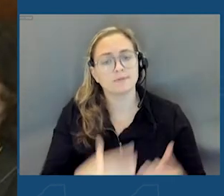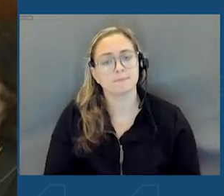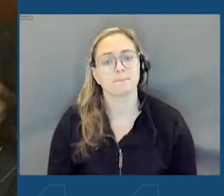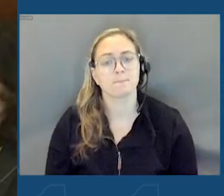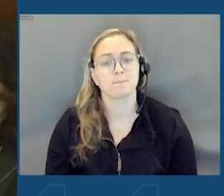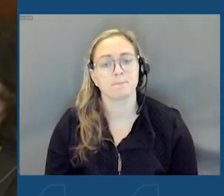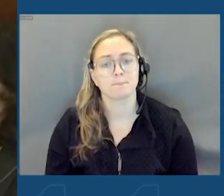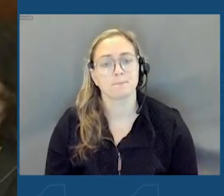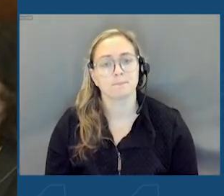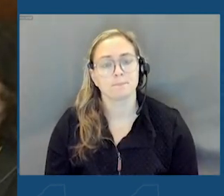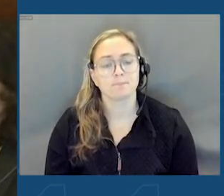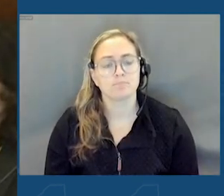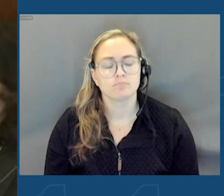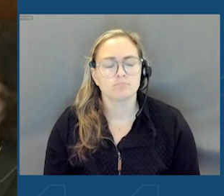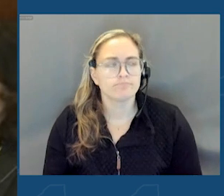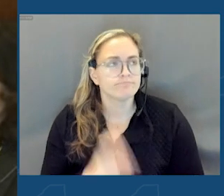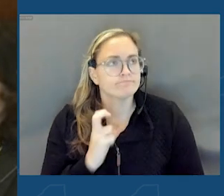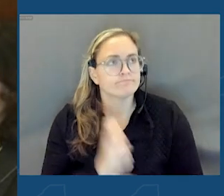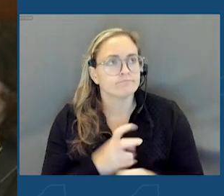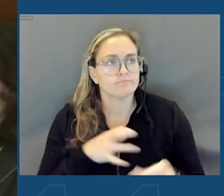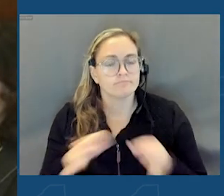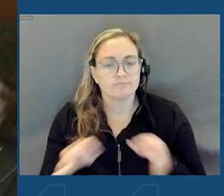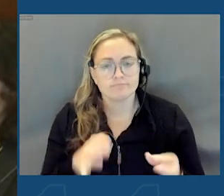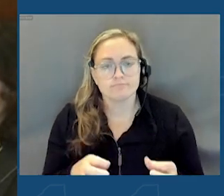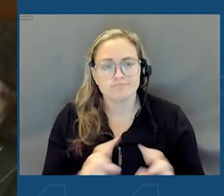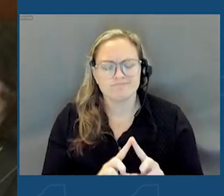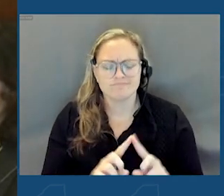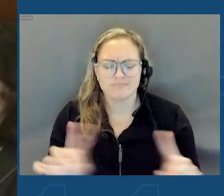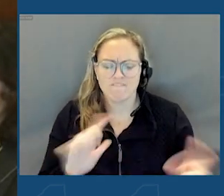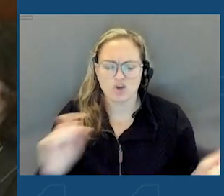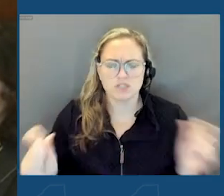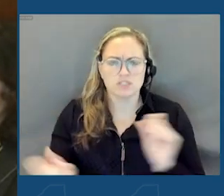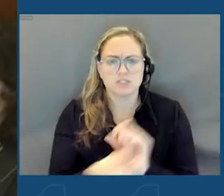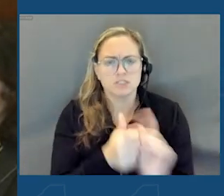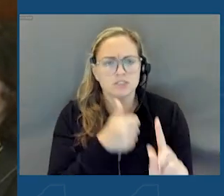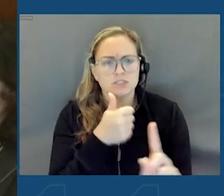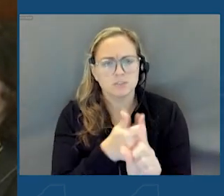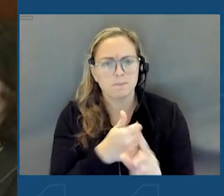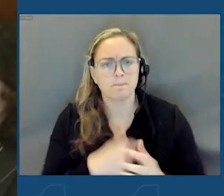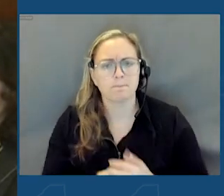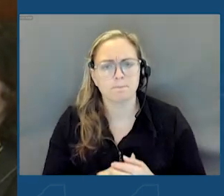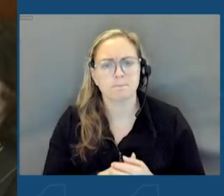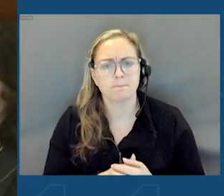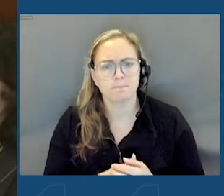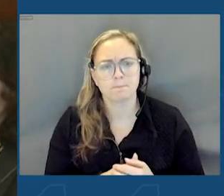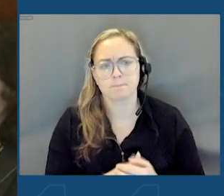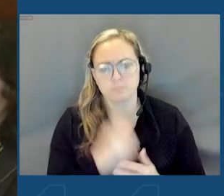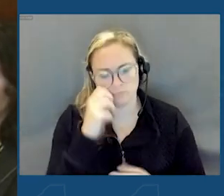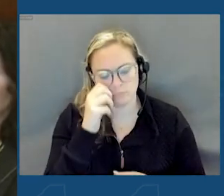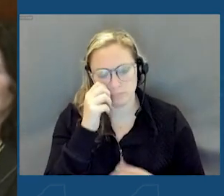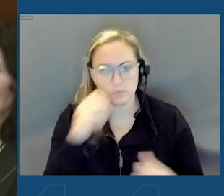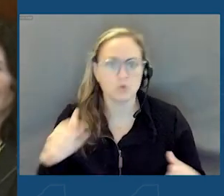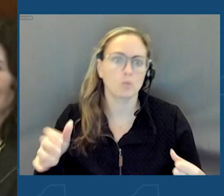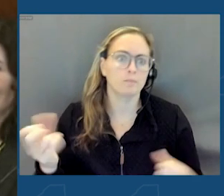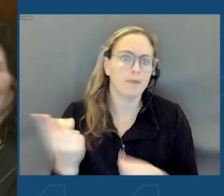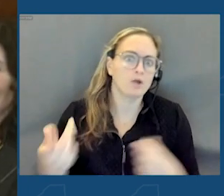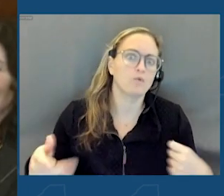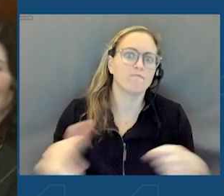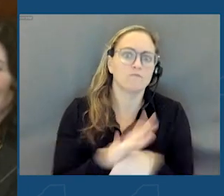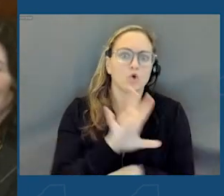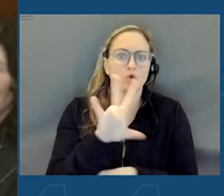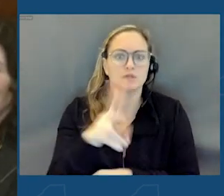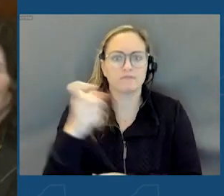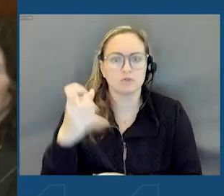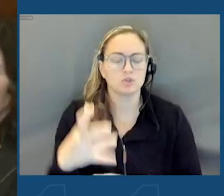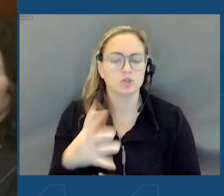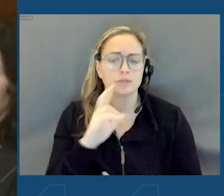It is hard to describe how much of a difference it makes to have the court back at a full complement of 7 judges. And even